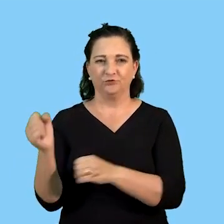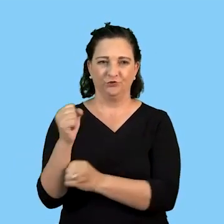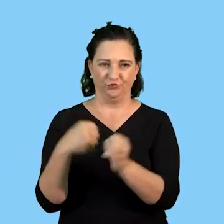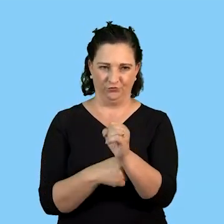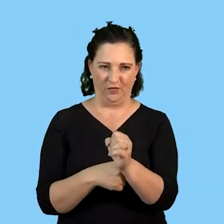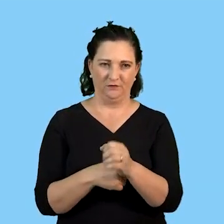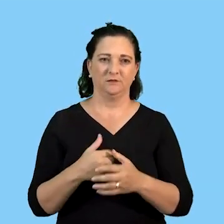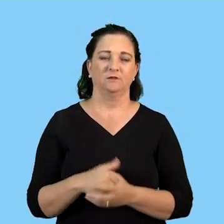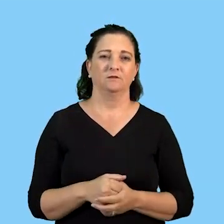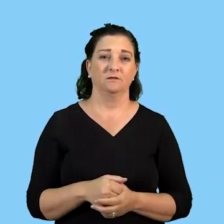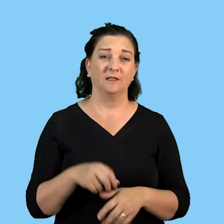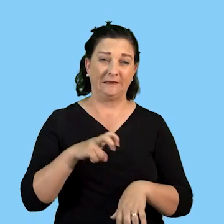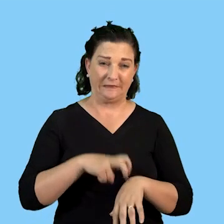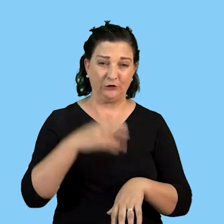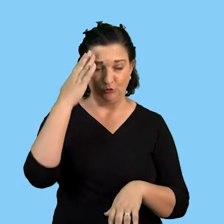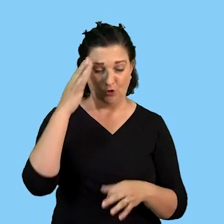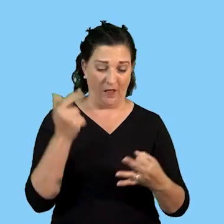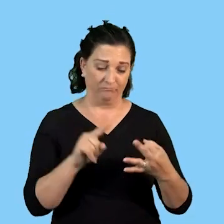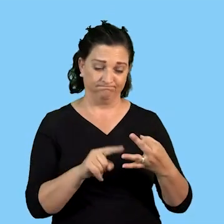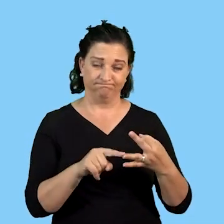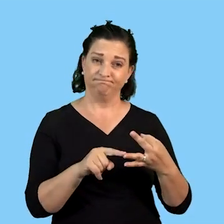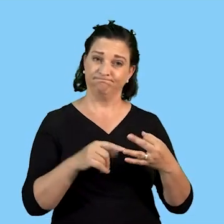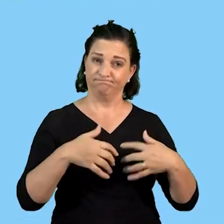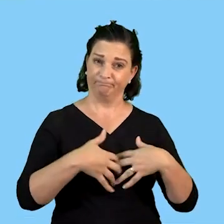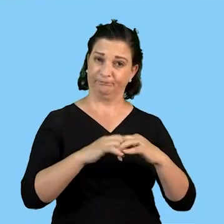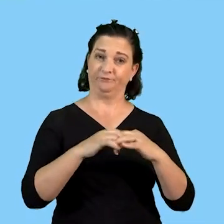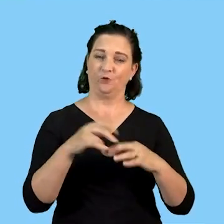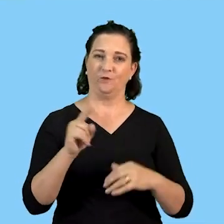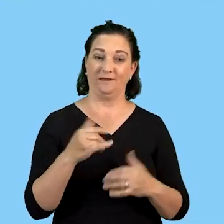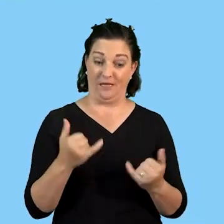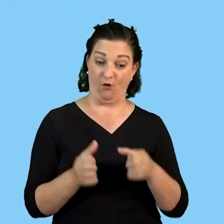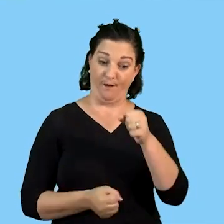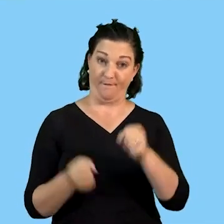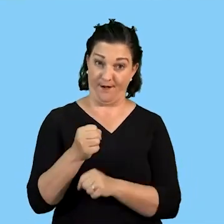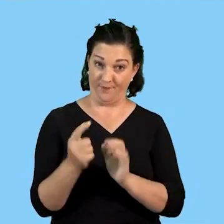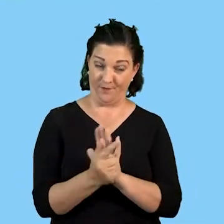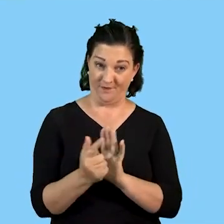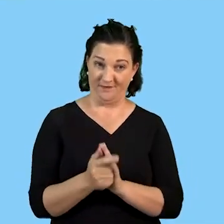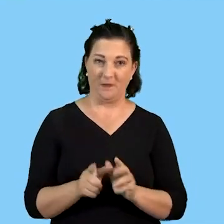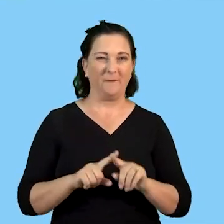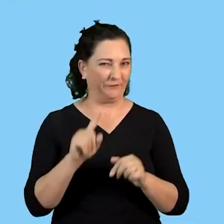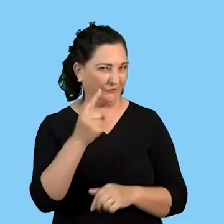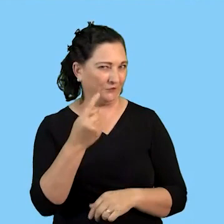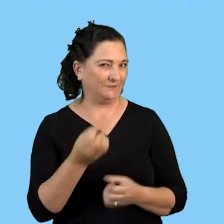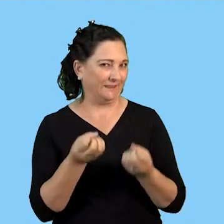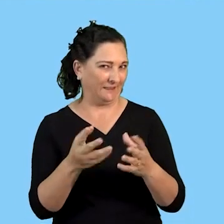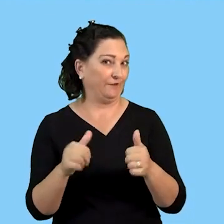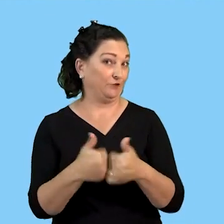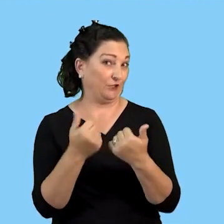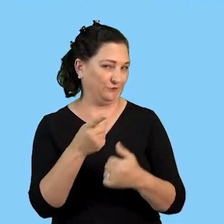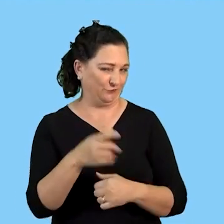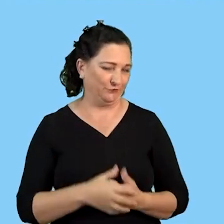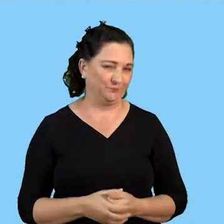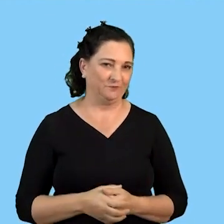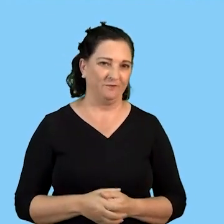also know how to construct Gantt chart. So as we are about to wrap up this lesson, here's a